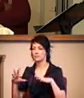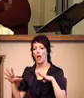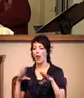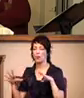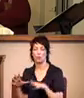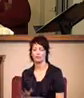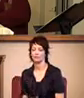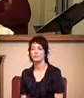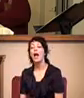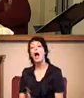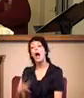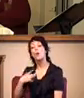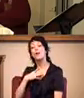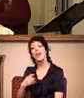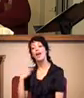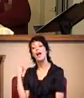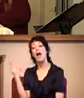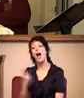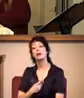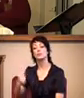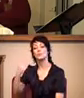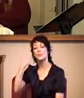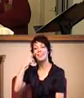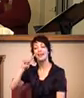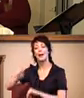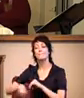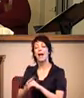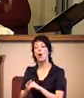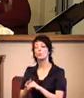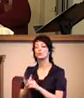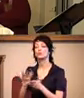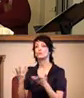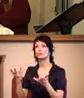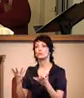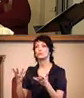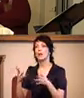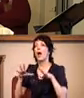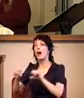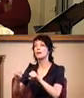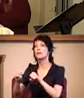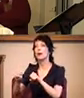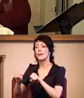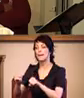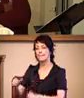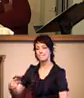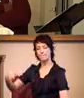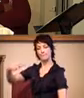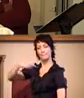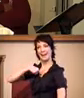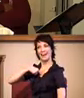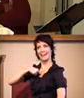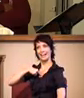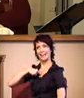I would like us to begin to think of it this way. Occupy me.